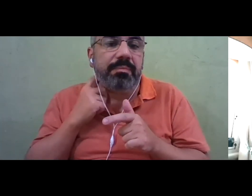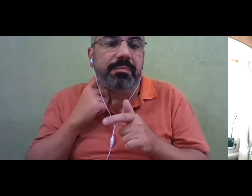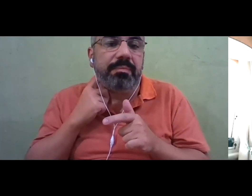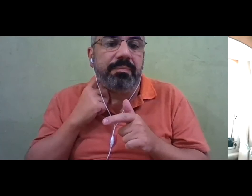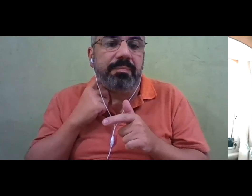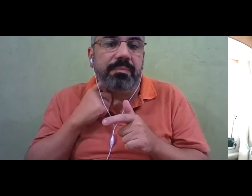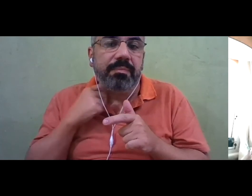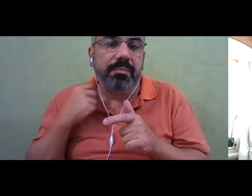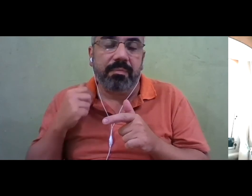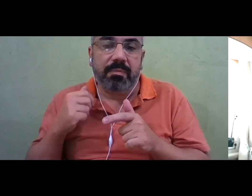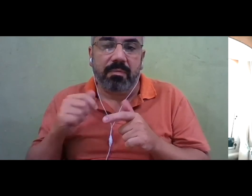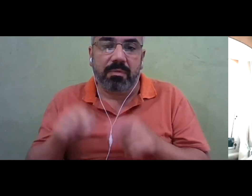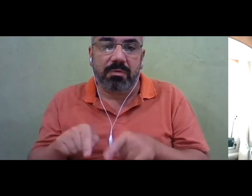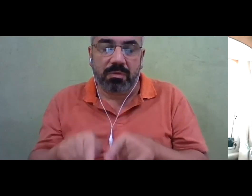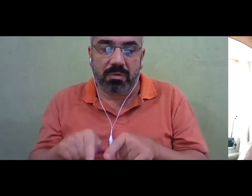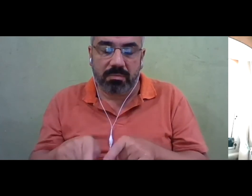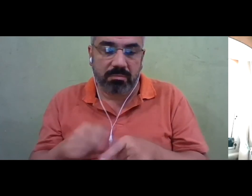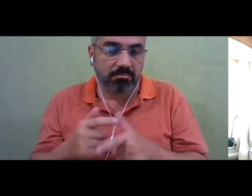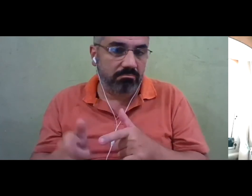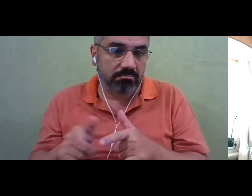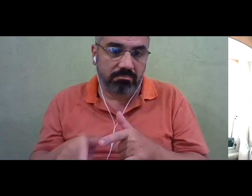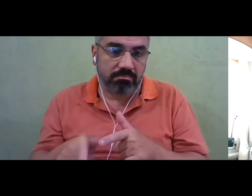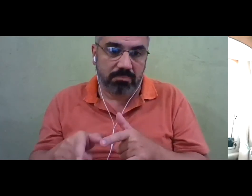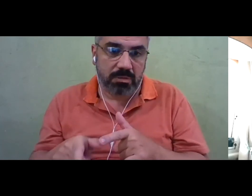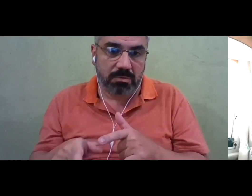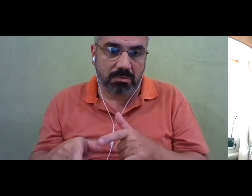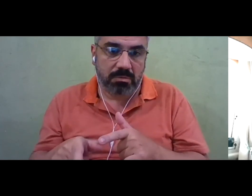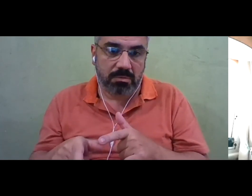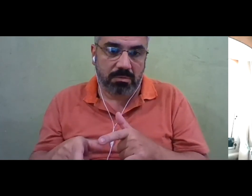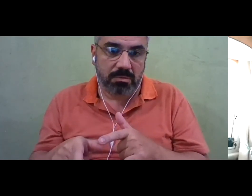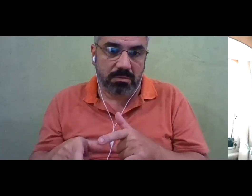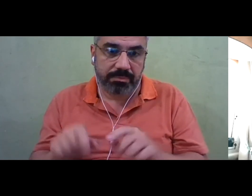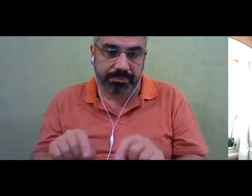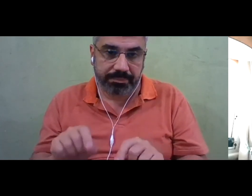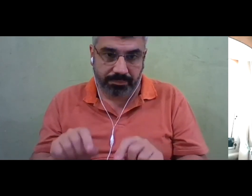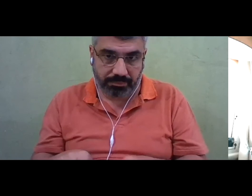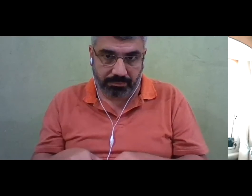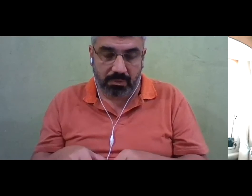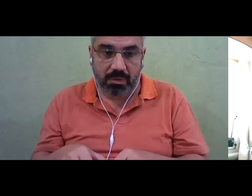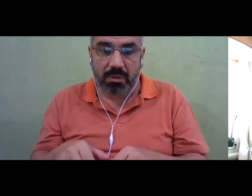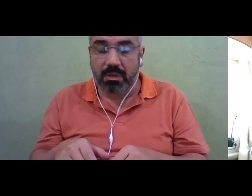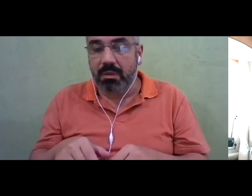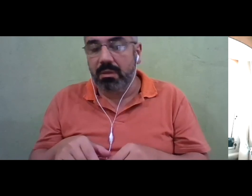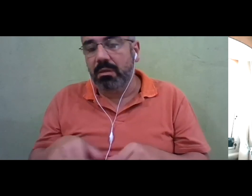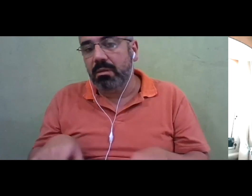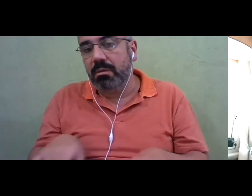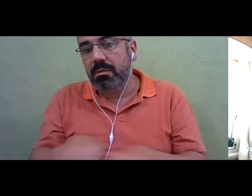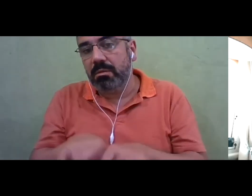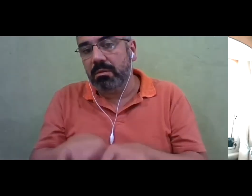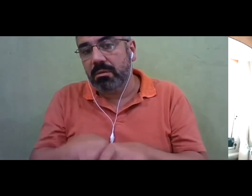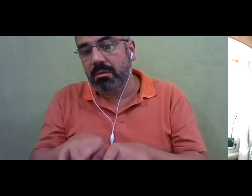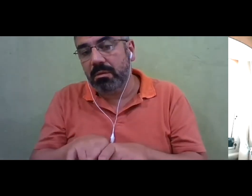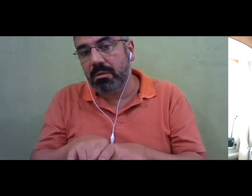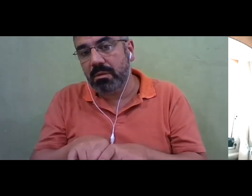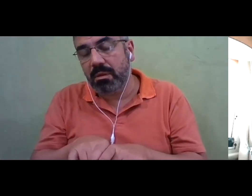went, through Marx to Hegel, and I found, where did Hegel get it from? He got it from Goethe, right? And where did Goethe get it from?